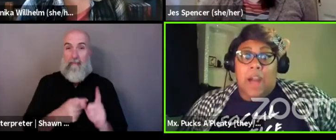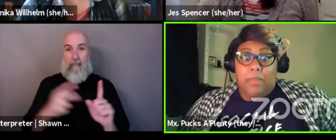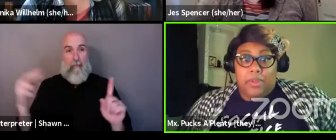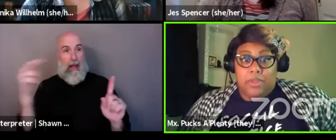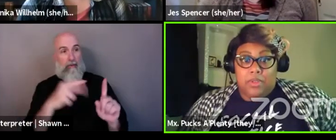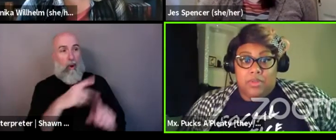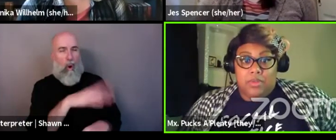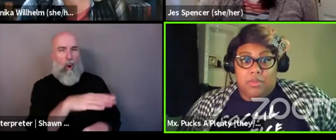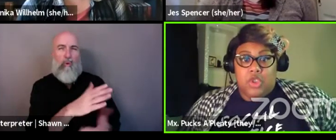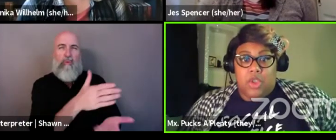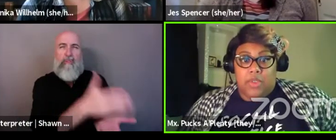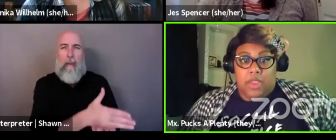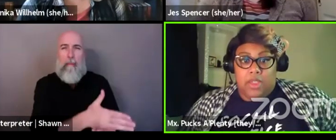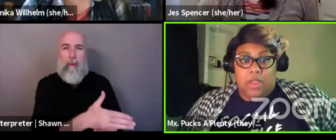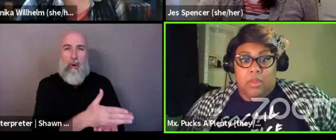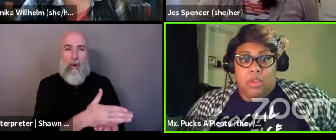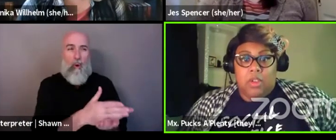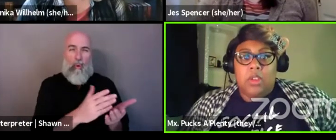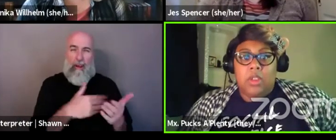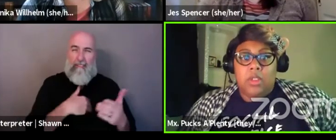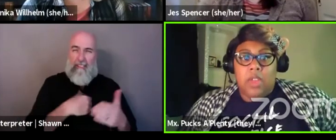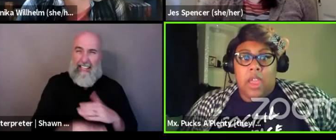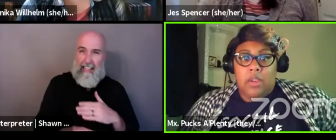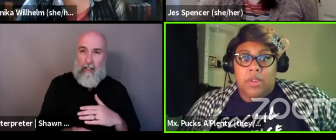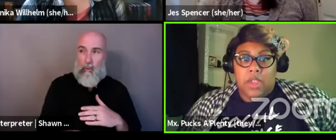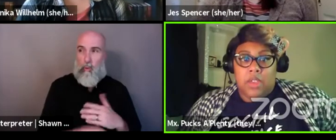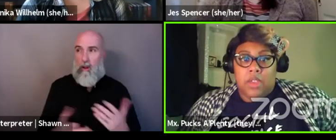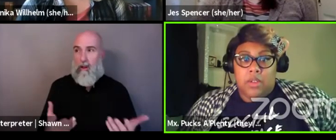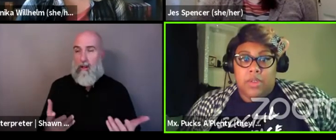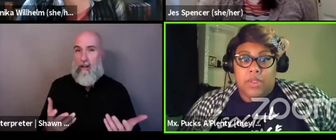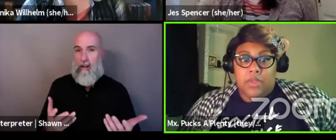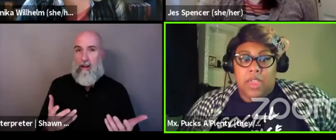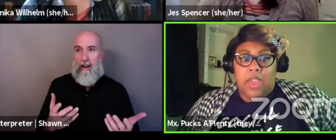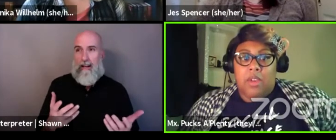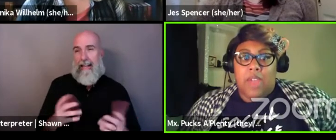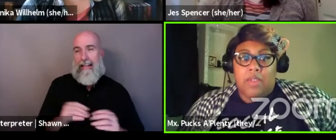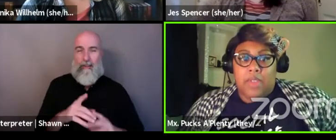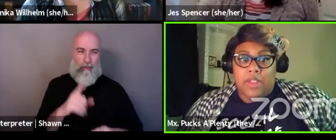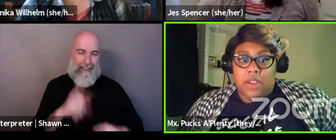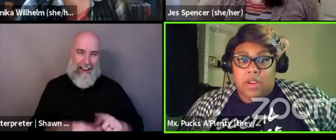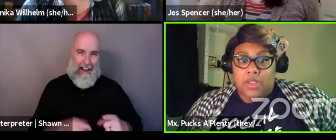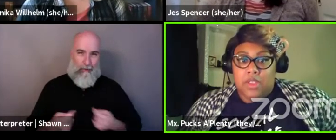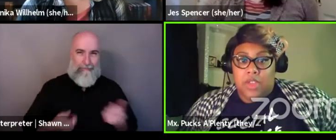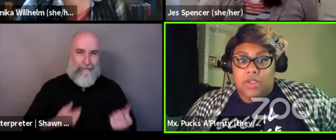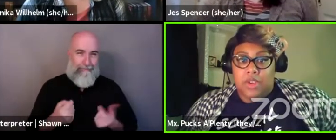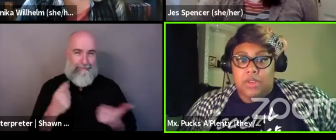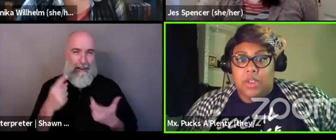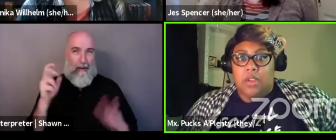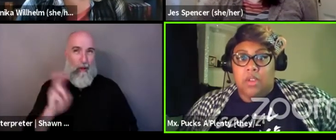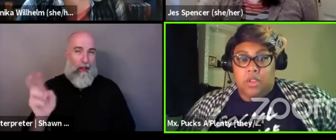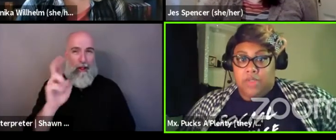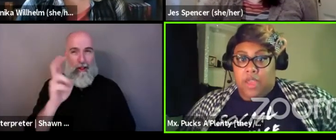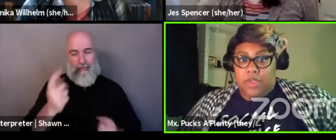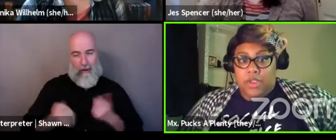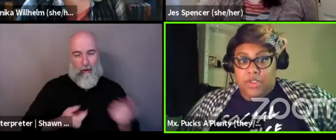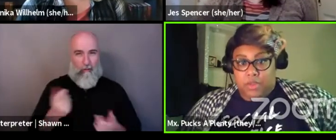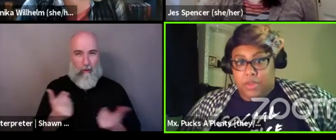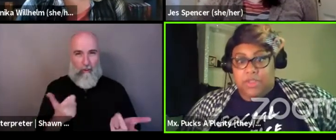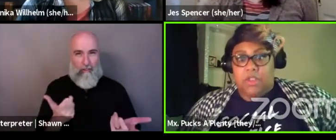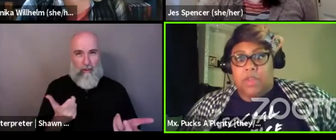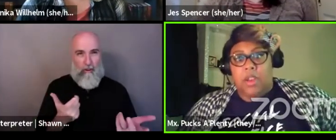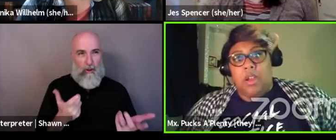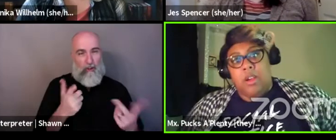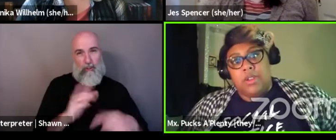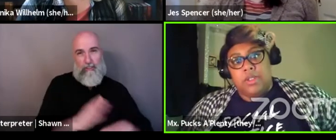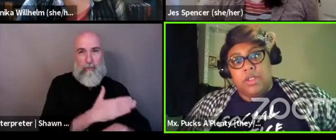going to stop. Yeah. Once you have a kid, like, well, clearly you can't go and take your clothes off. You can't go gallivanting across the country to take your clothes off to